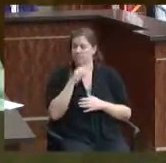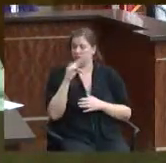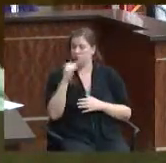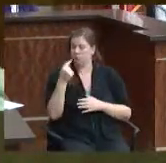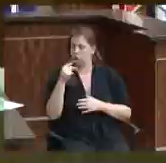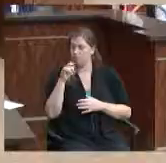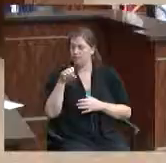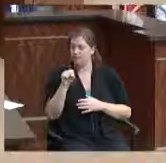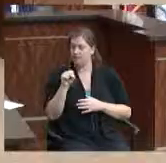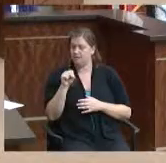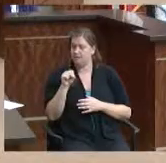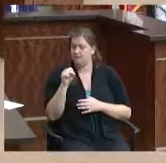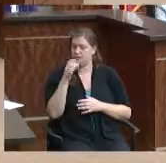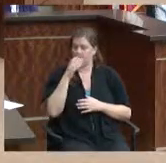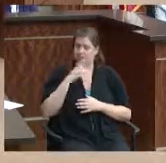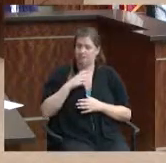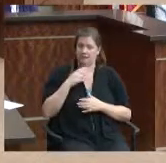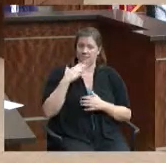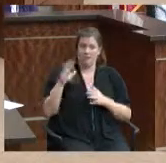Nicholas?